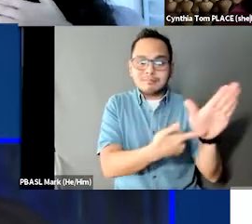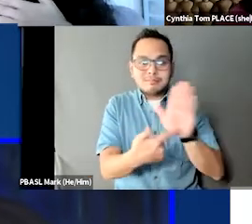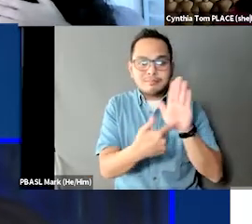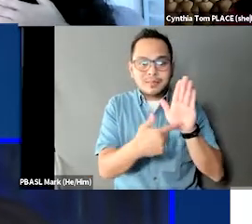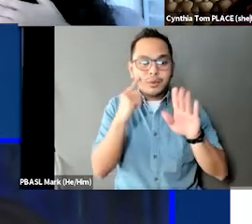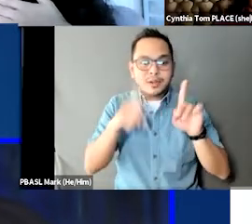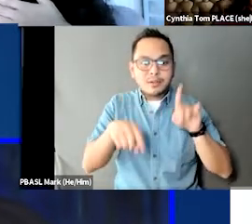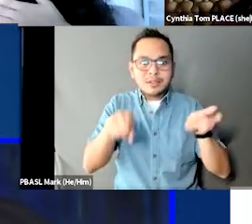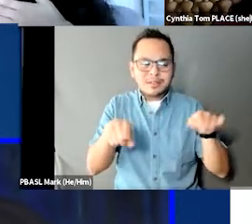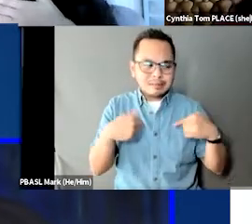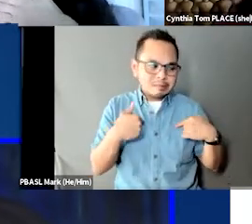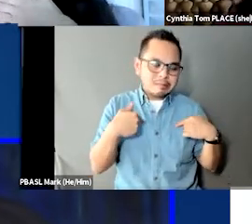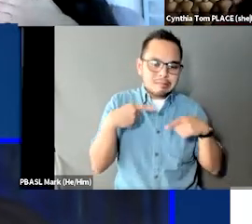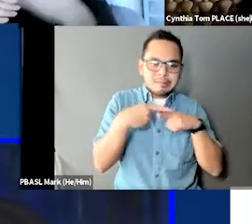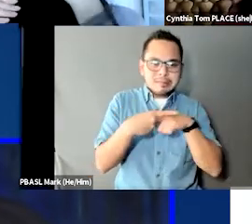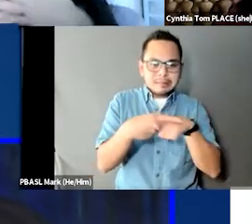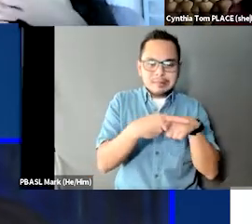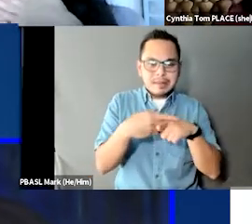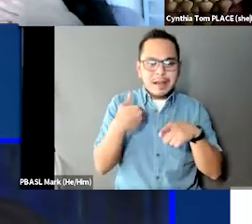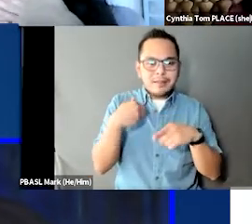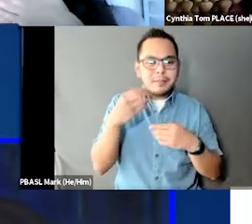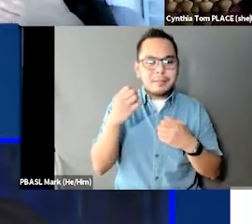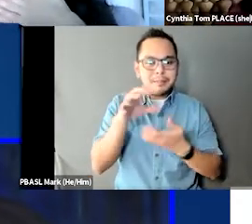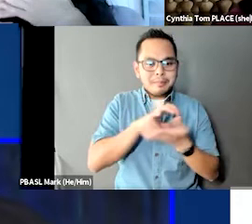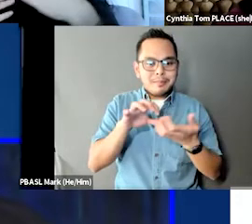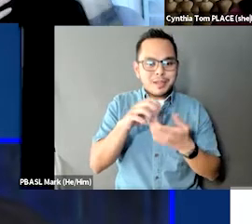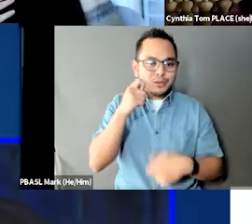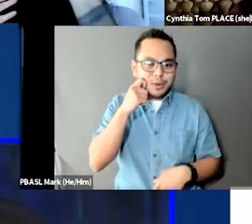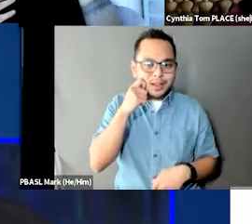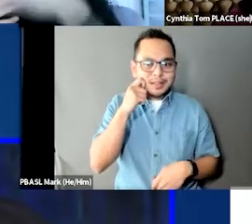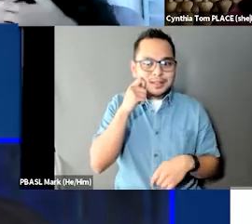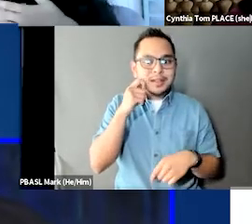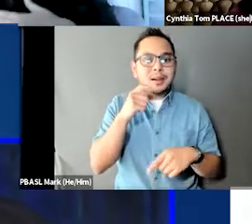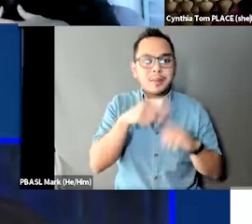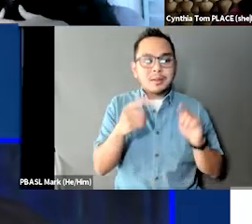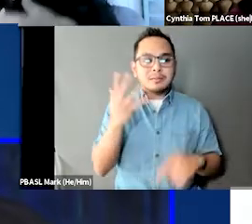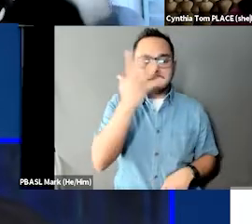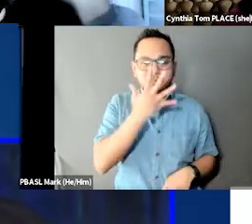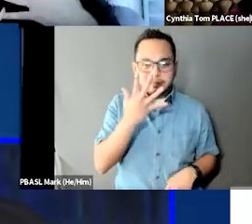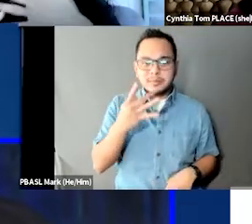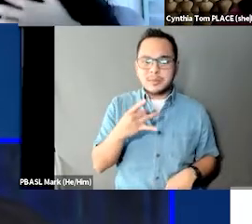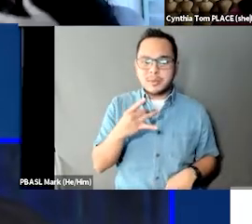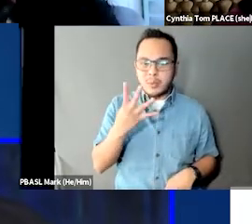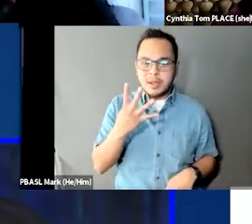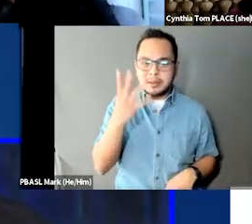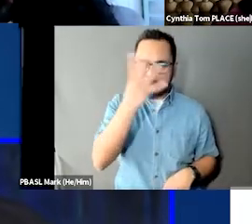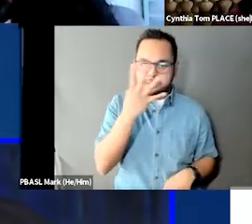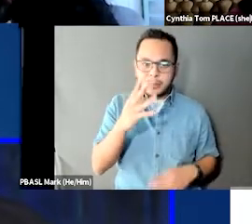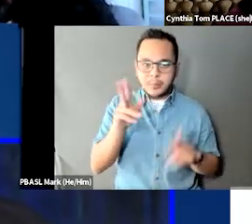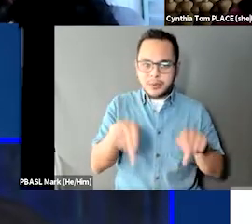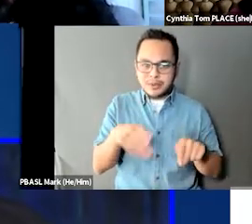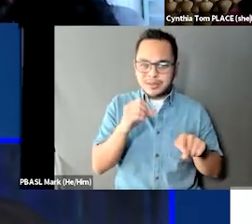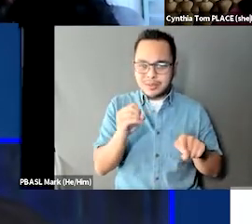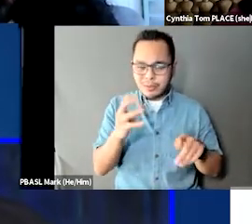mixed race person who looks through that lens of color, I appear as I'm a white appearing person. So